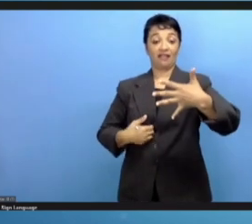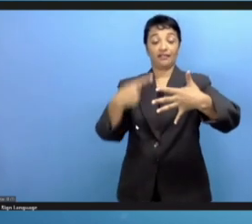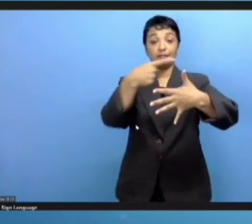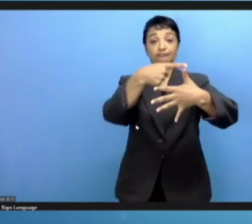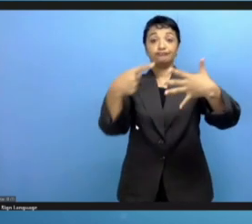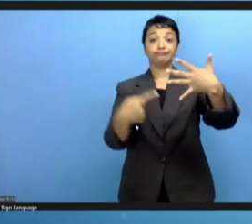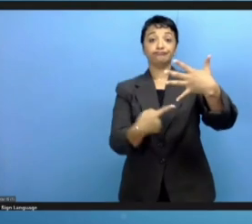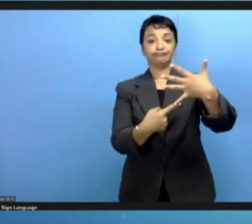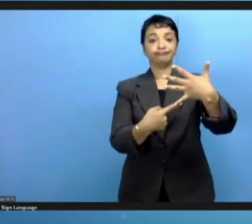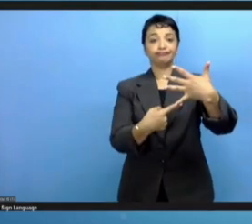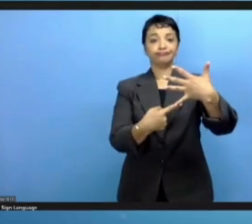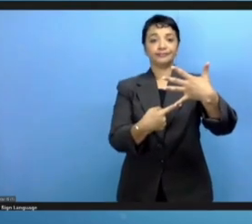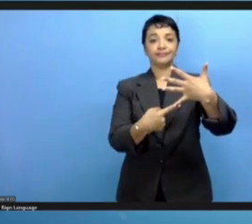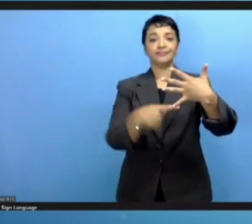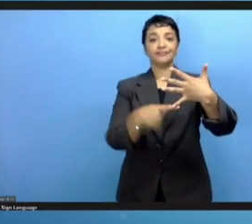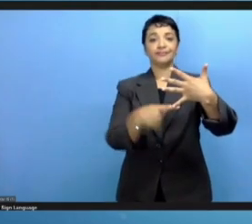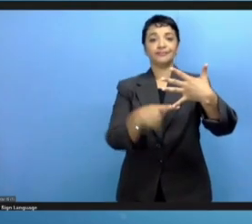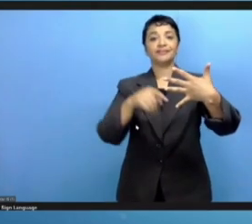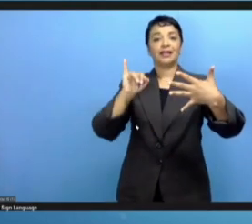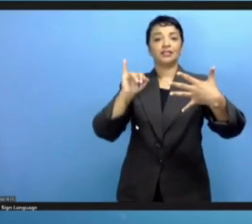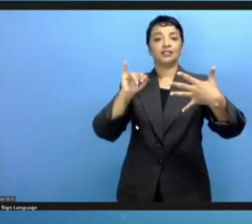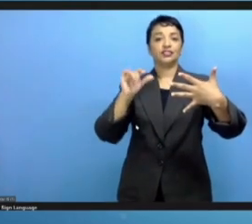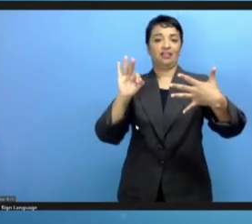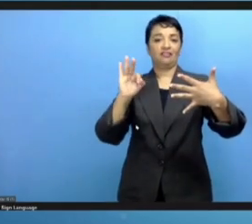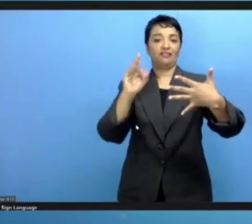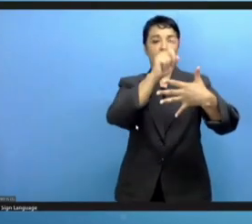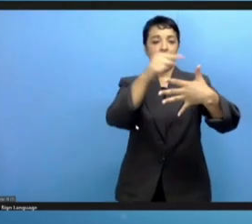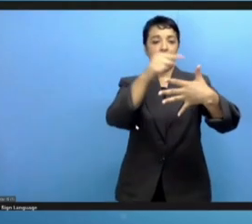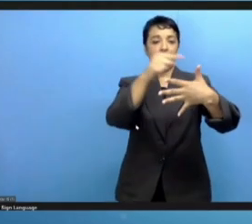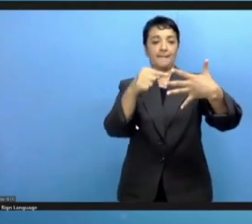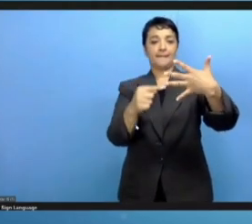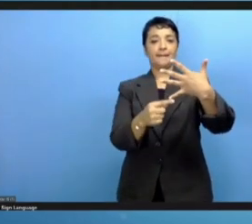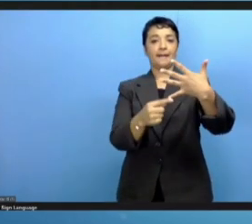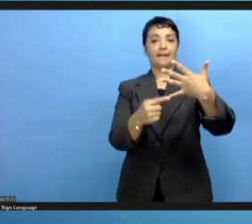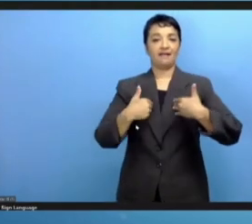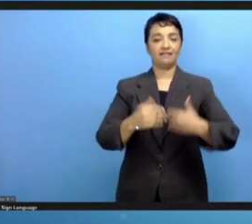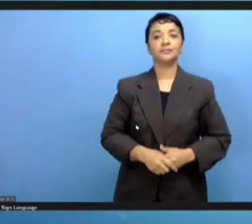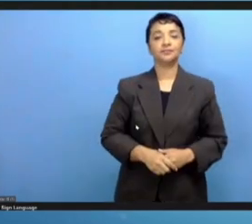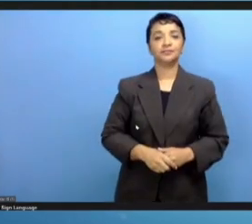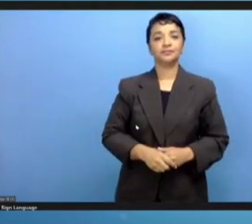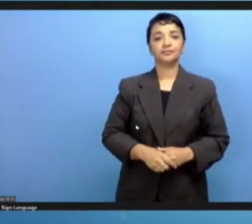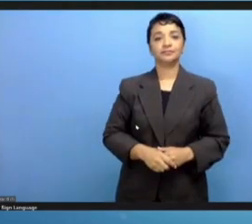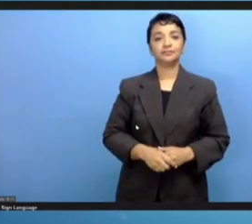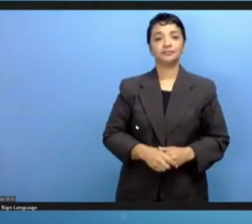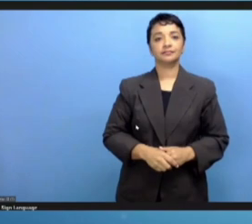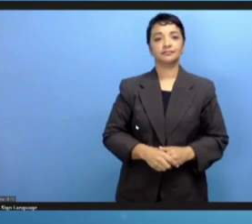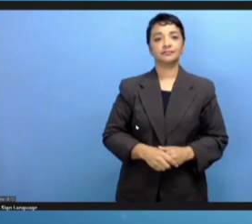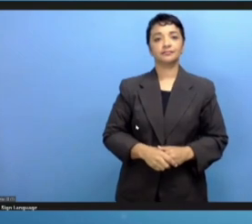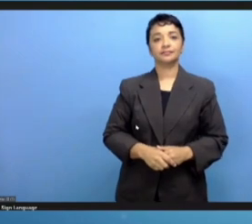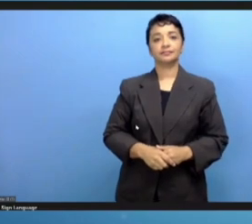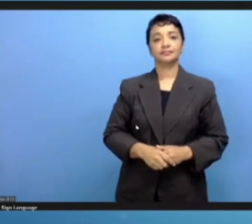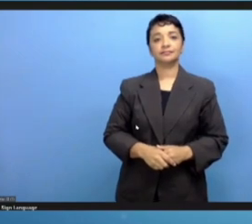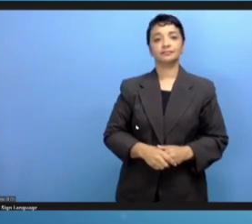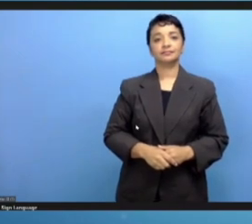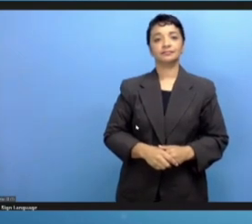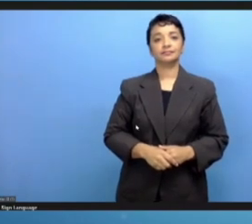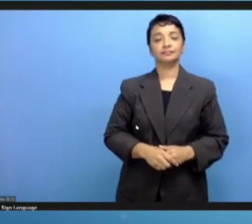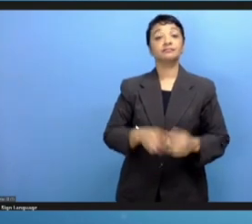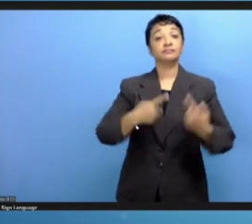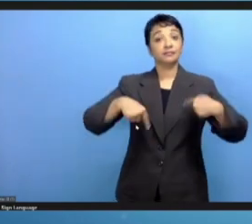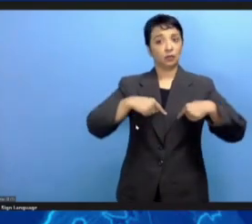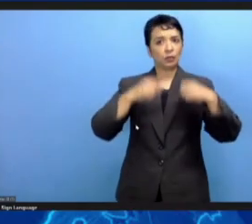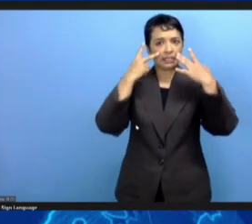17th IGF. Considering our large and growing population, improving connectivity and